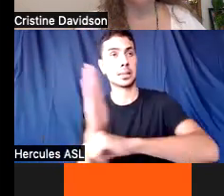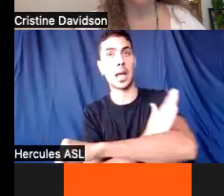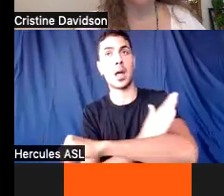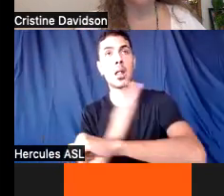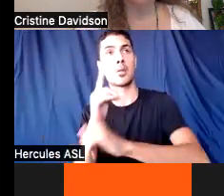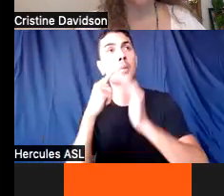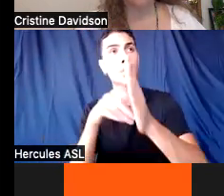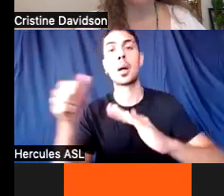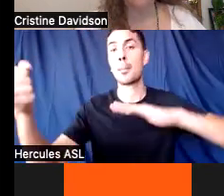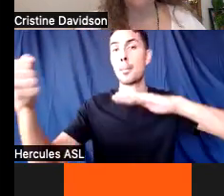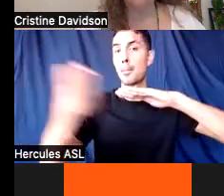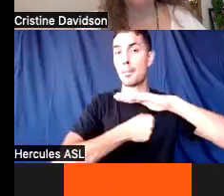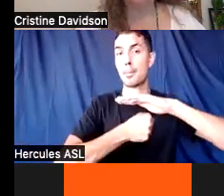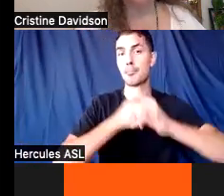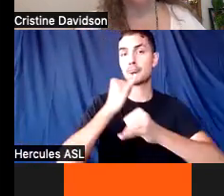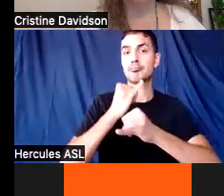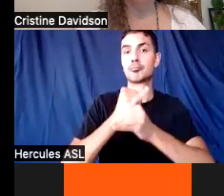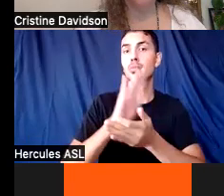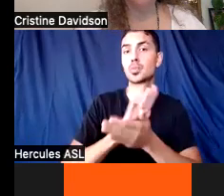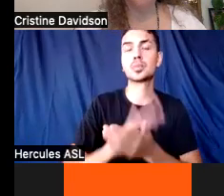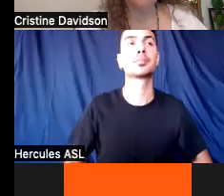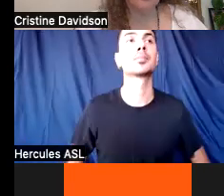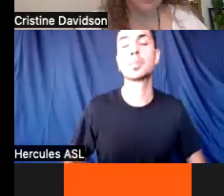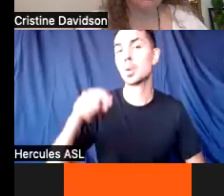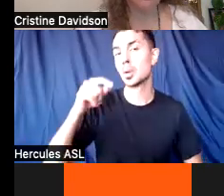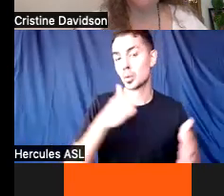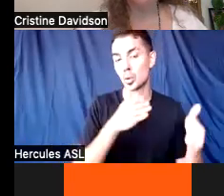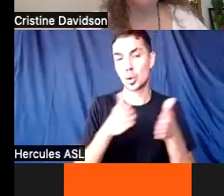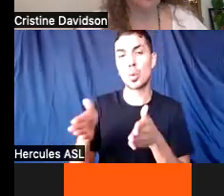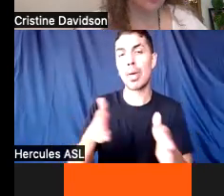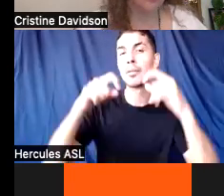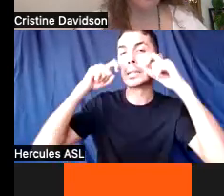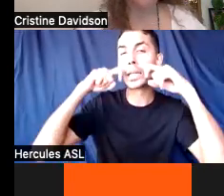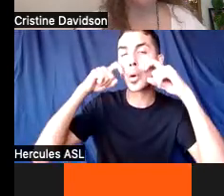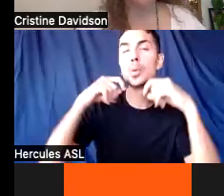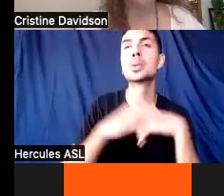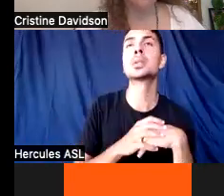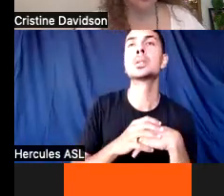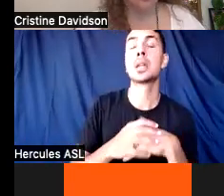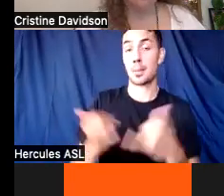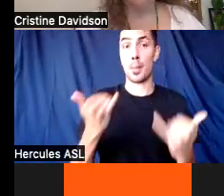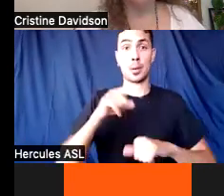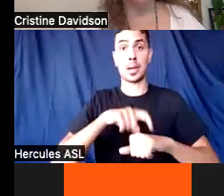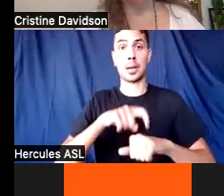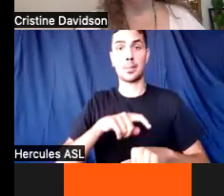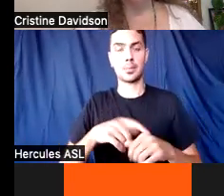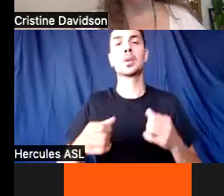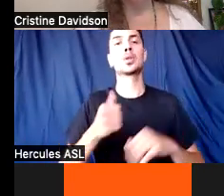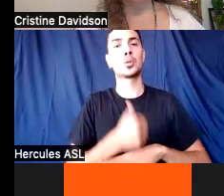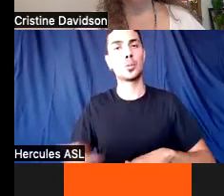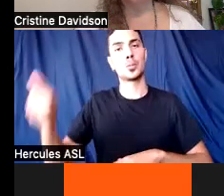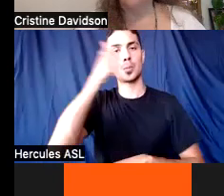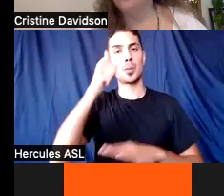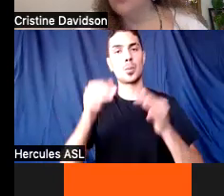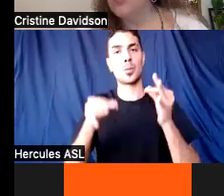you know, the Trail of Tears, but in modern times, the Supreme Court decisions,